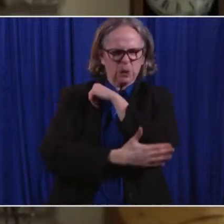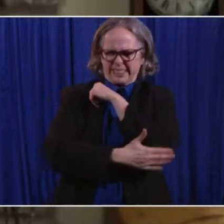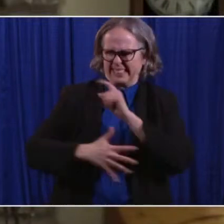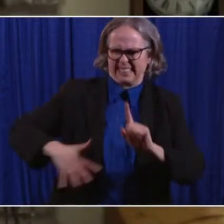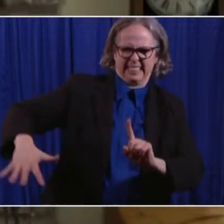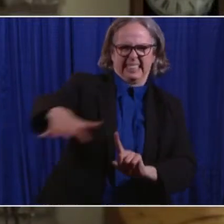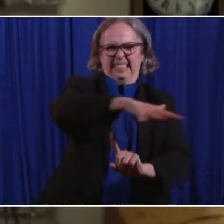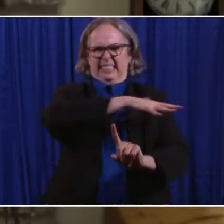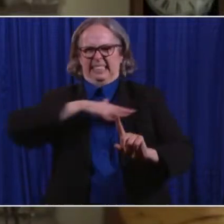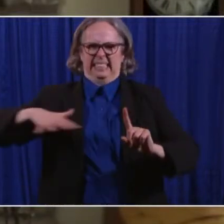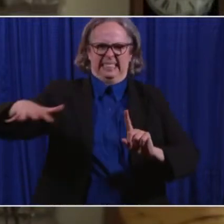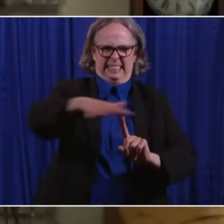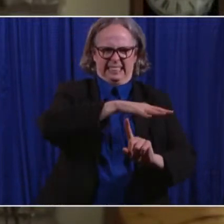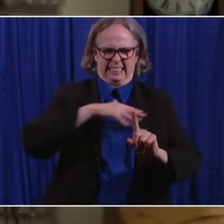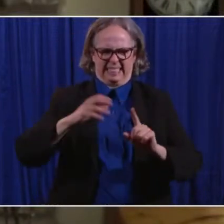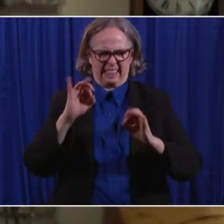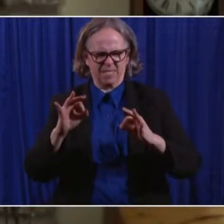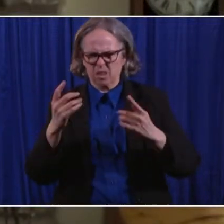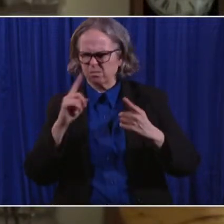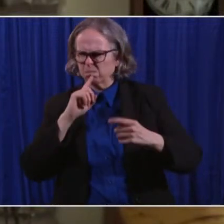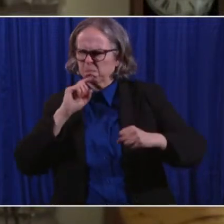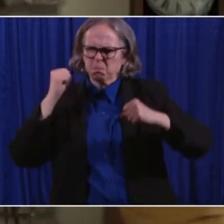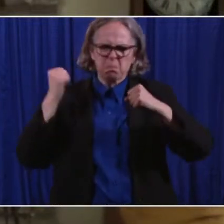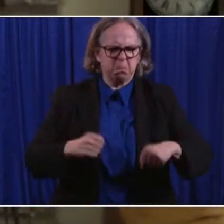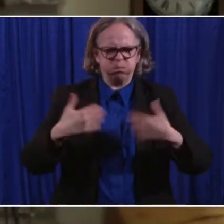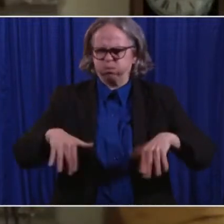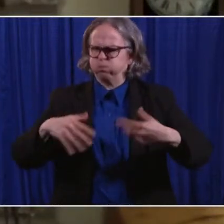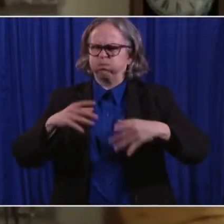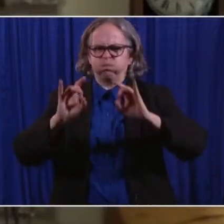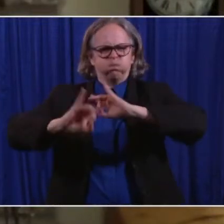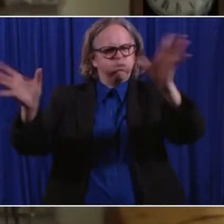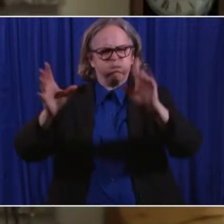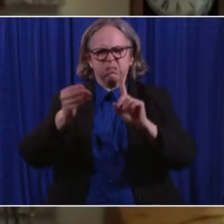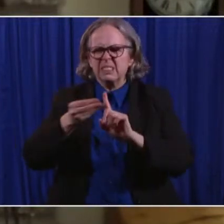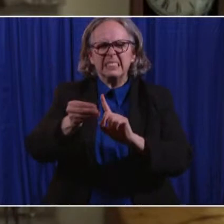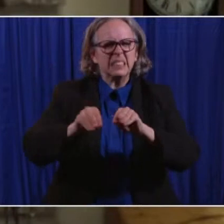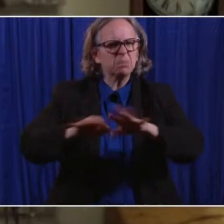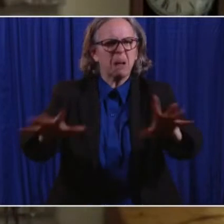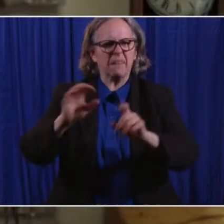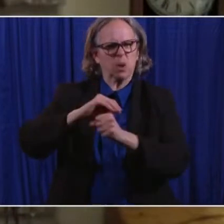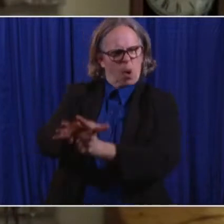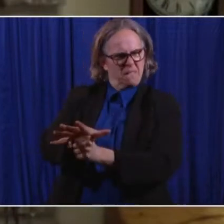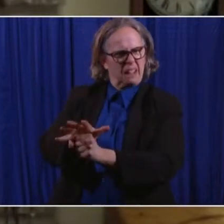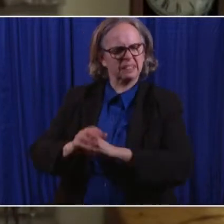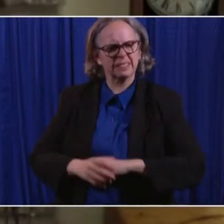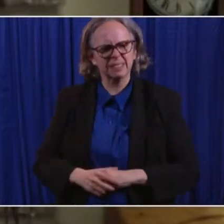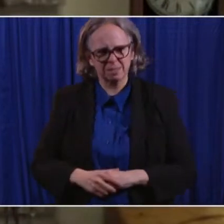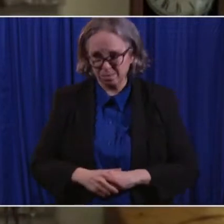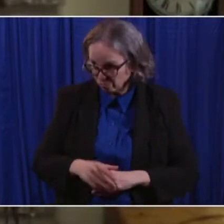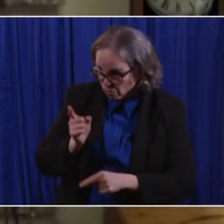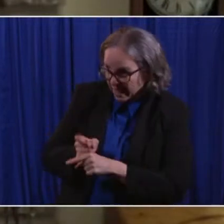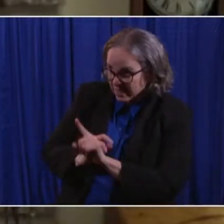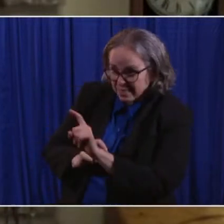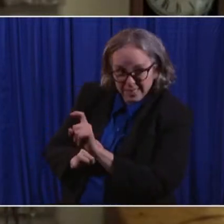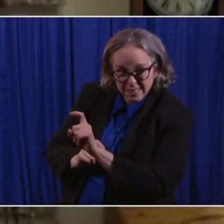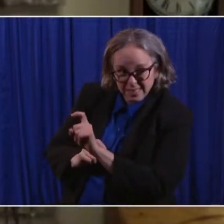spread going on in the county in which that nursing home is physically located.